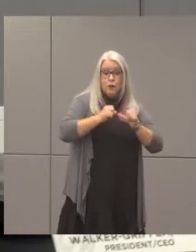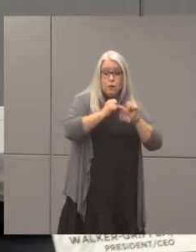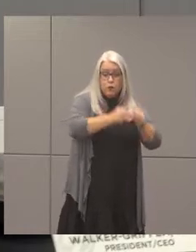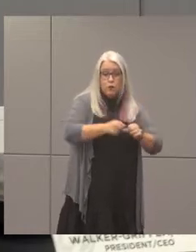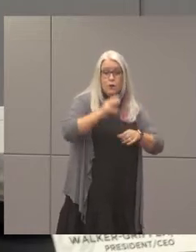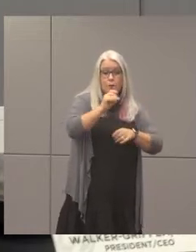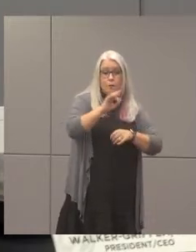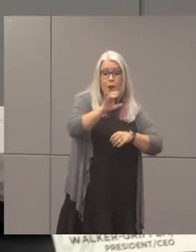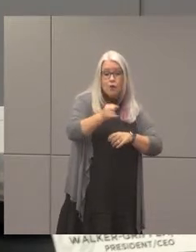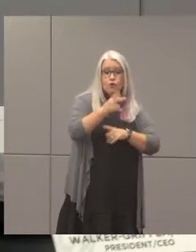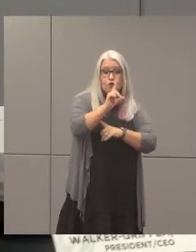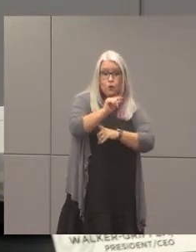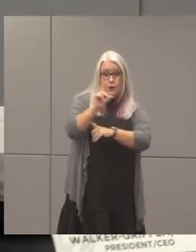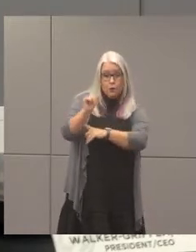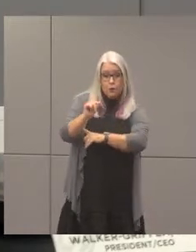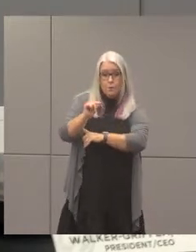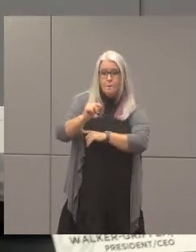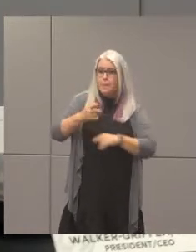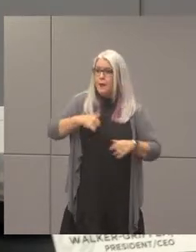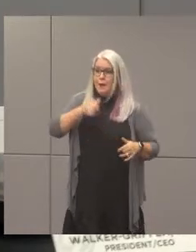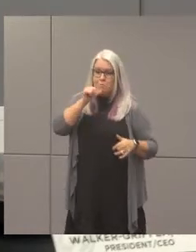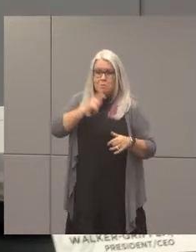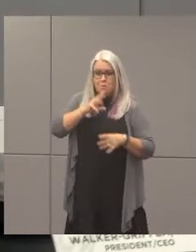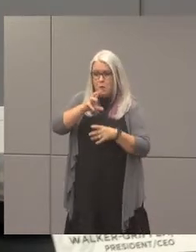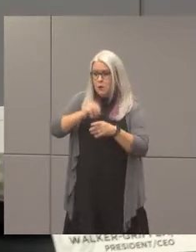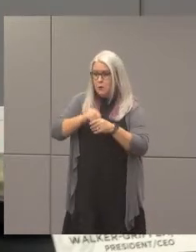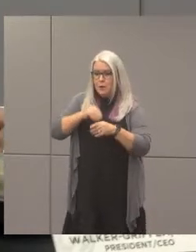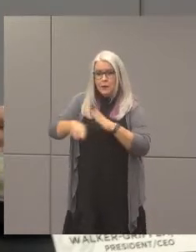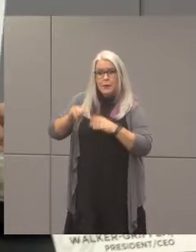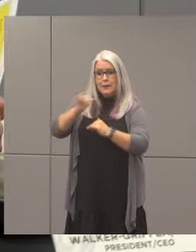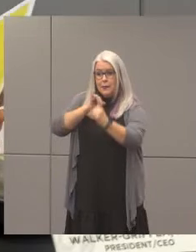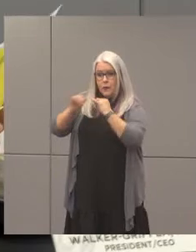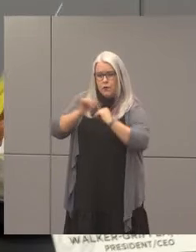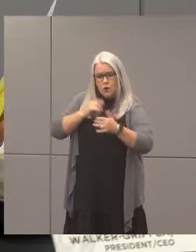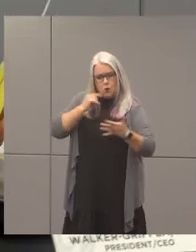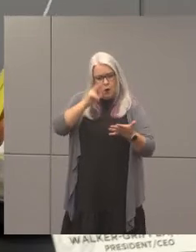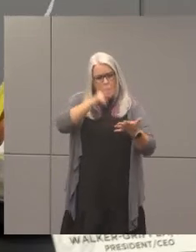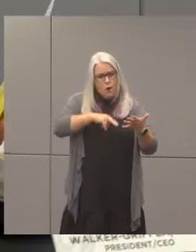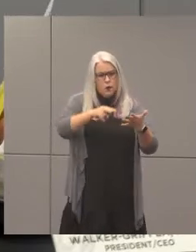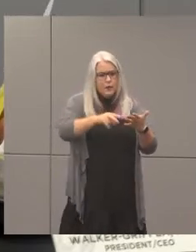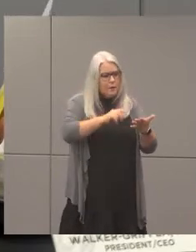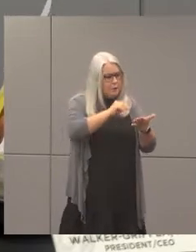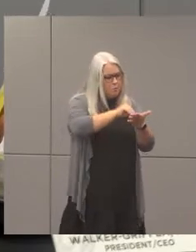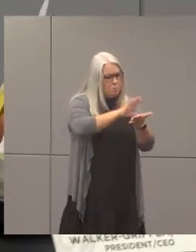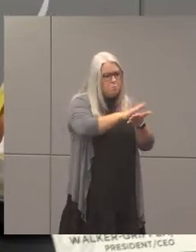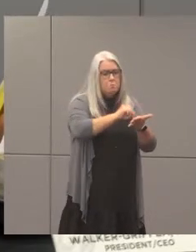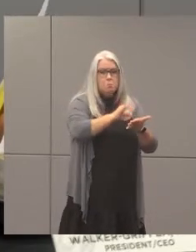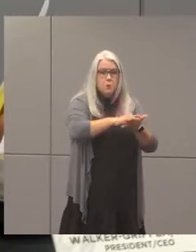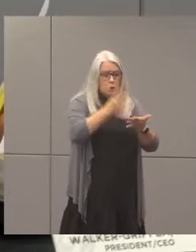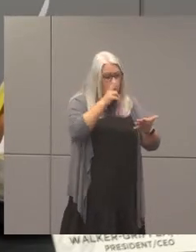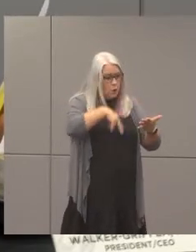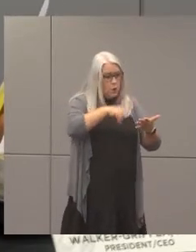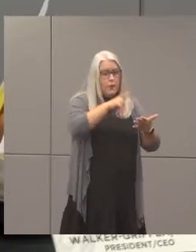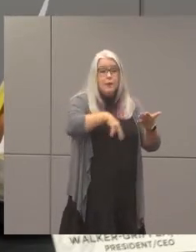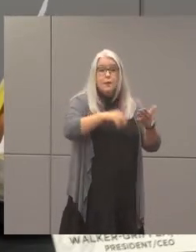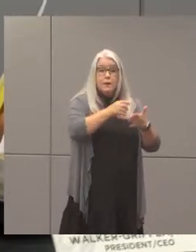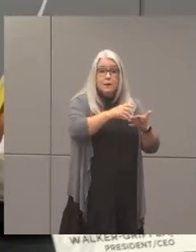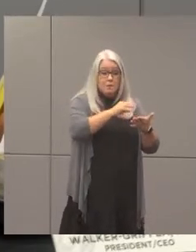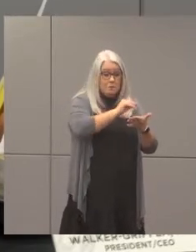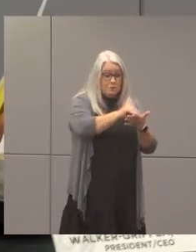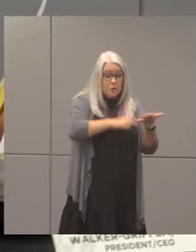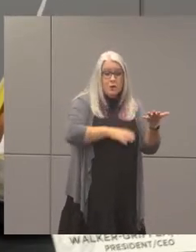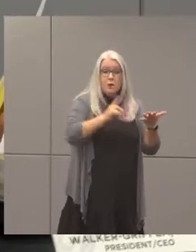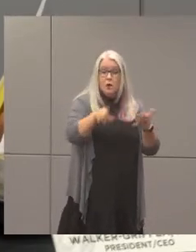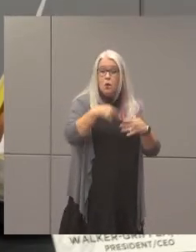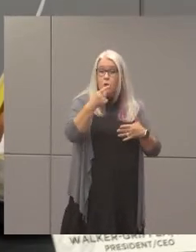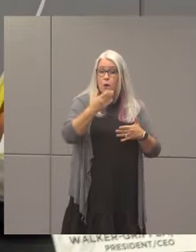2020. I absolutely did not participate in any interview at any time, so I looked at those minutes, since I was reviewing minutes anyway, and the only firm that received a